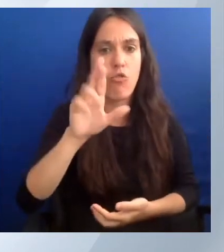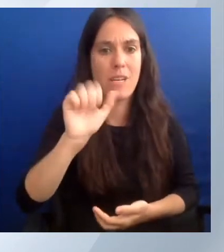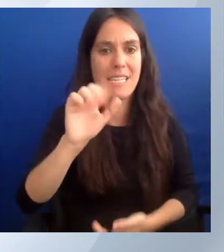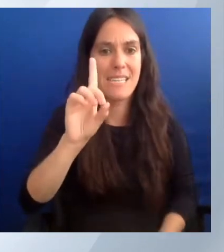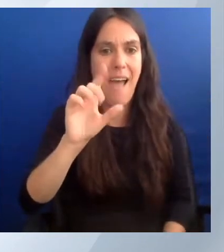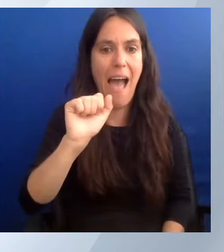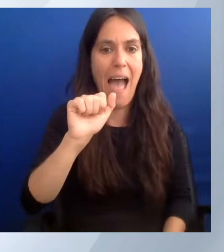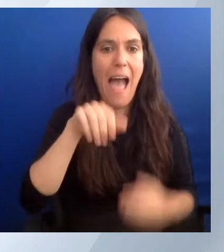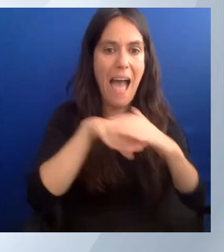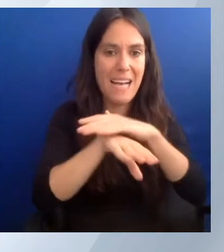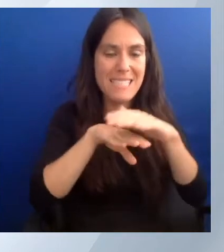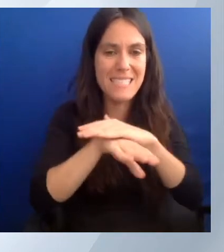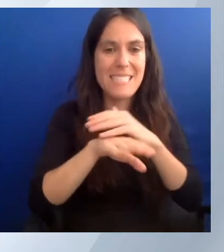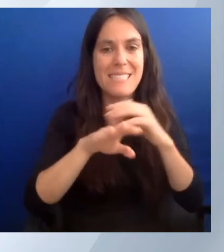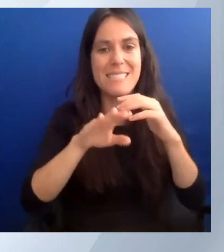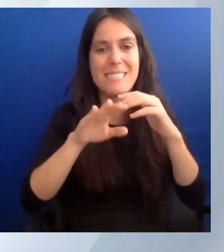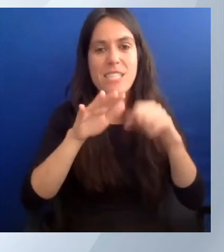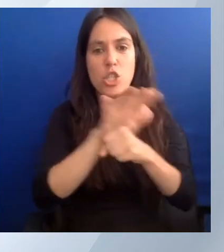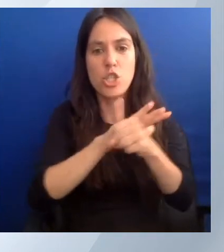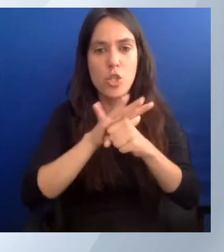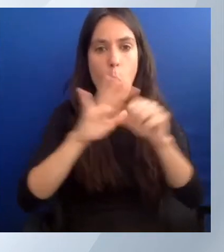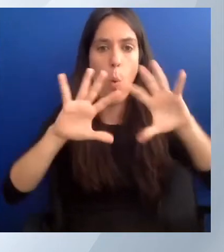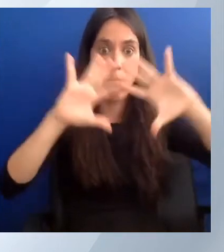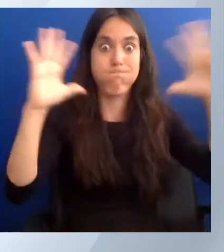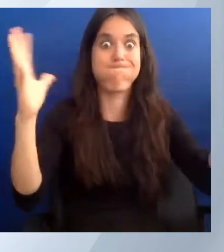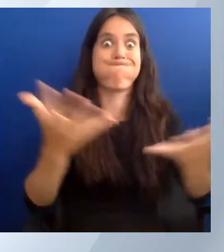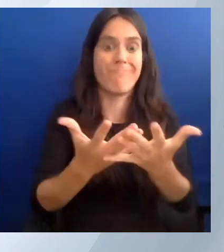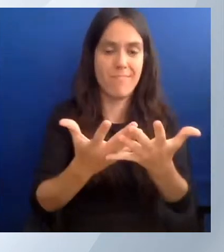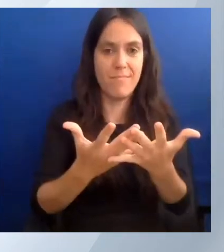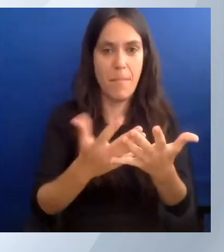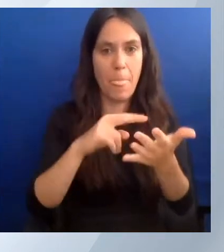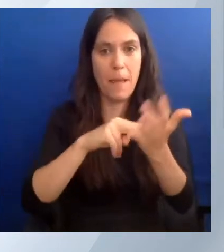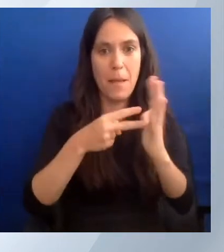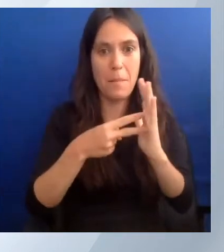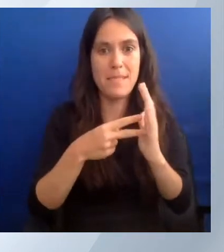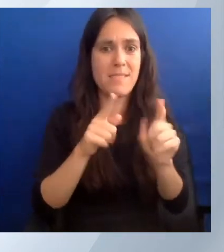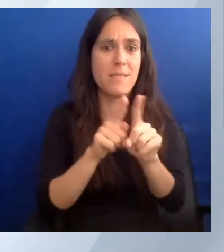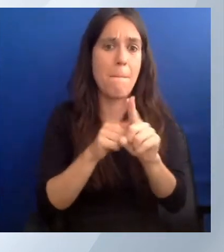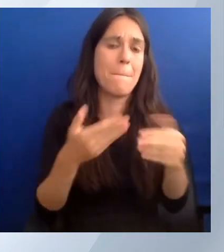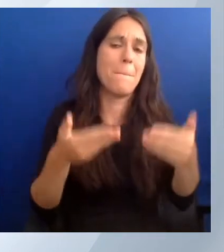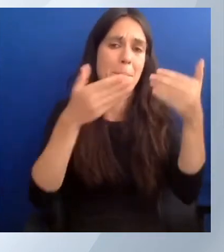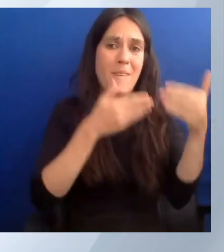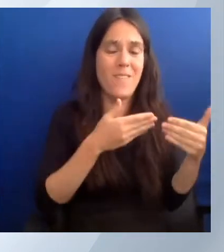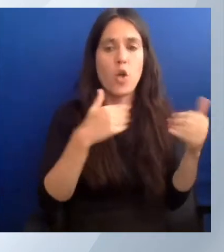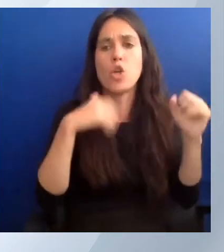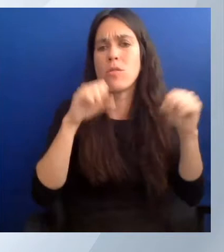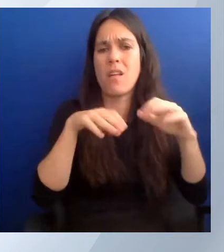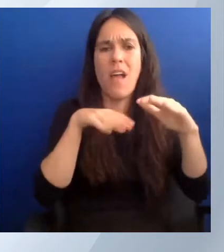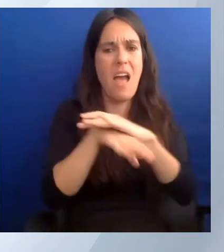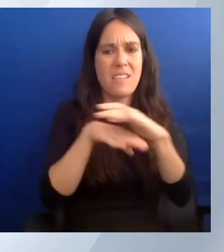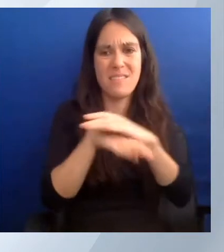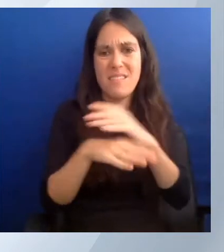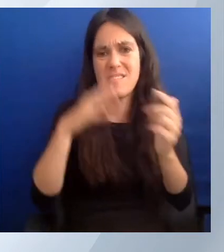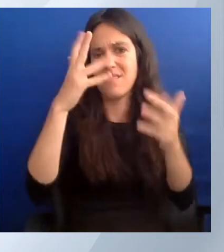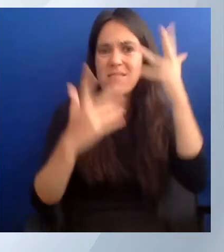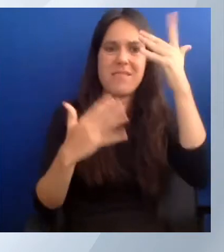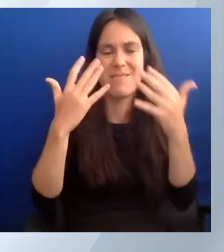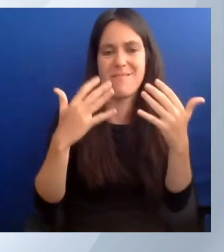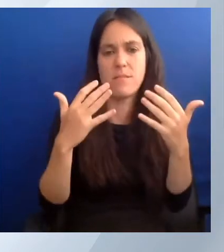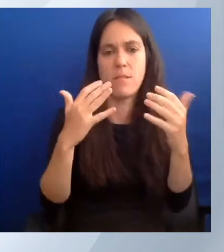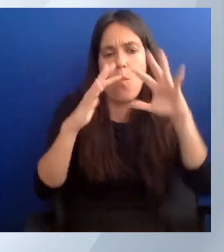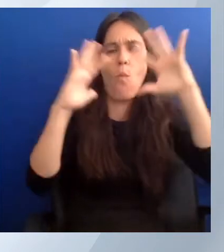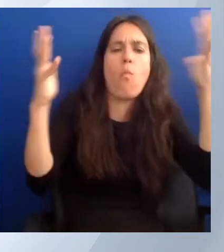geozone redundant storage. And that is where, the same as the previous one, you can access it without the Azure failover